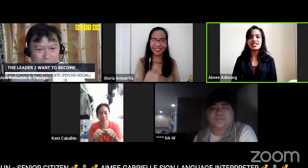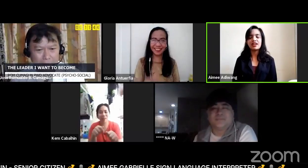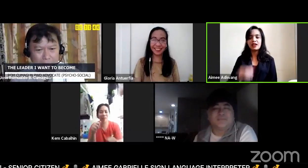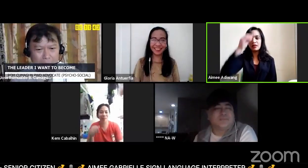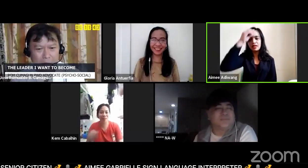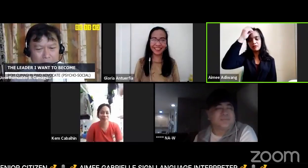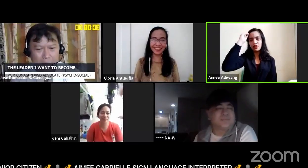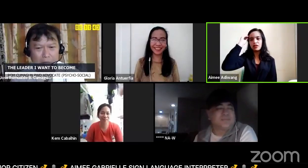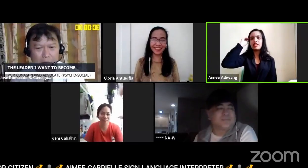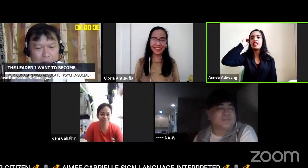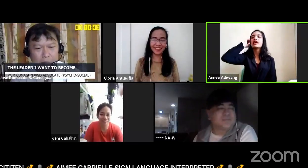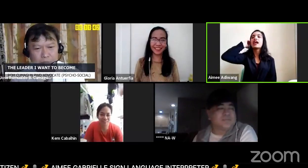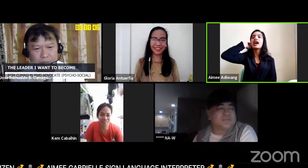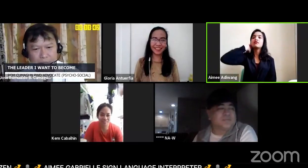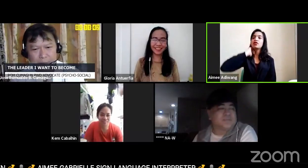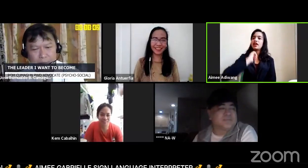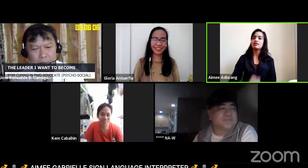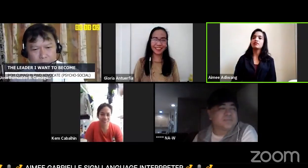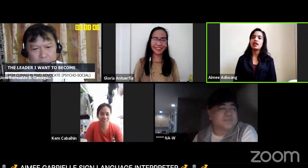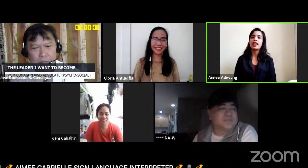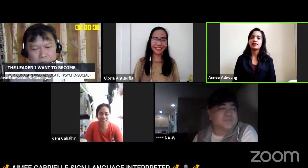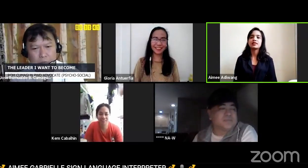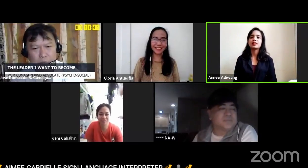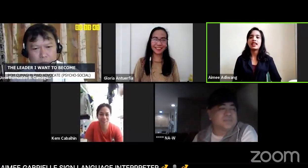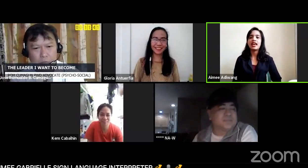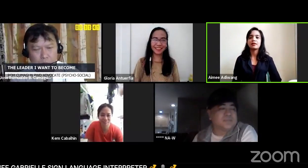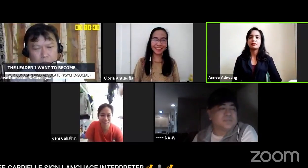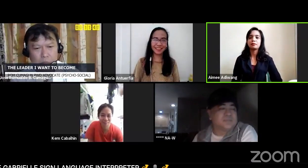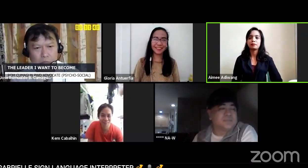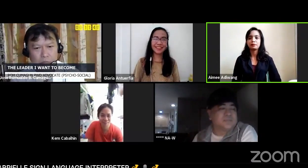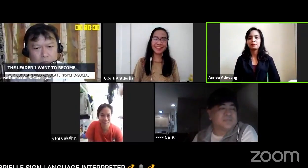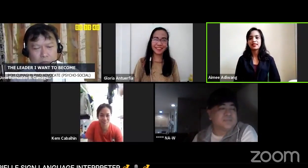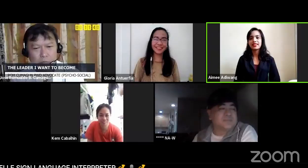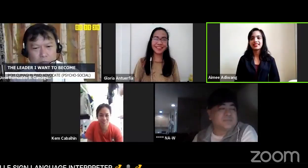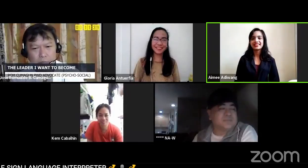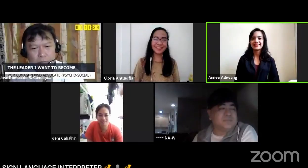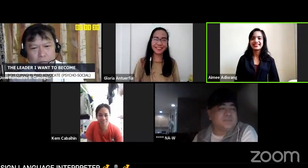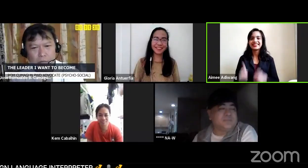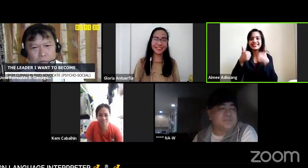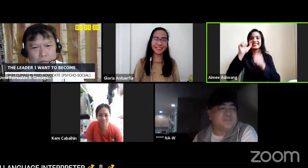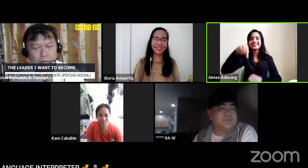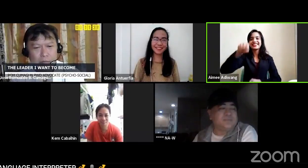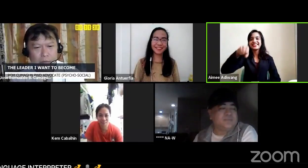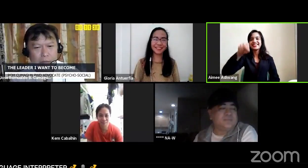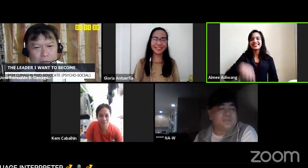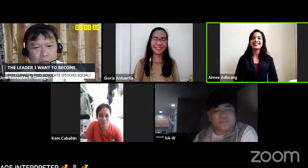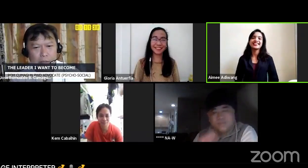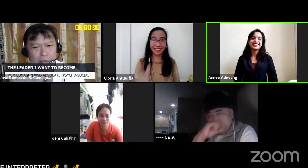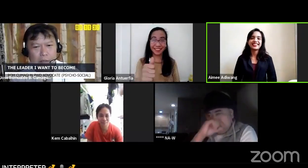and because this is a PWD advocate, I can.